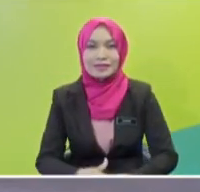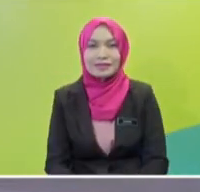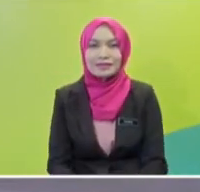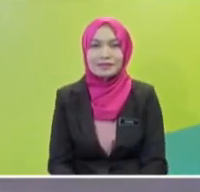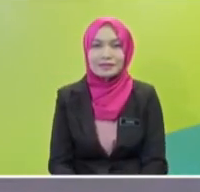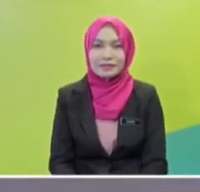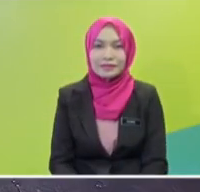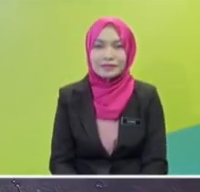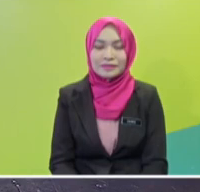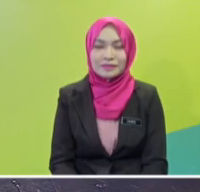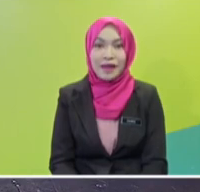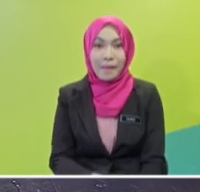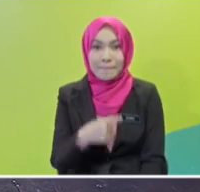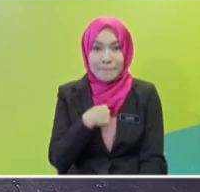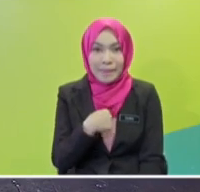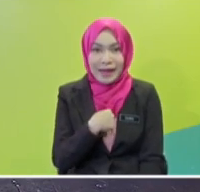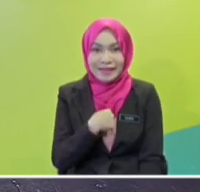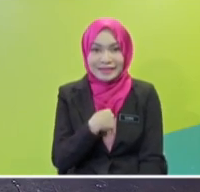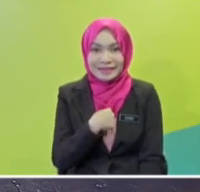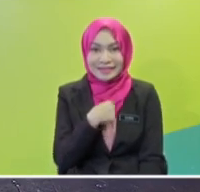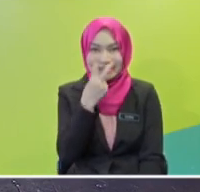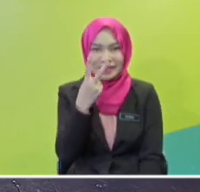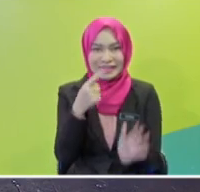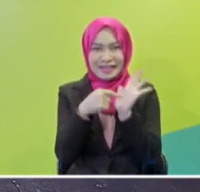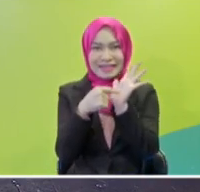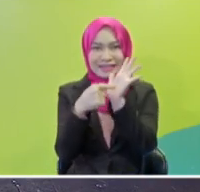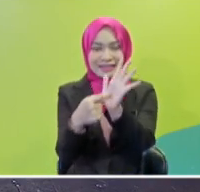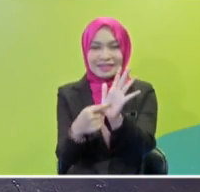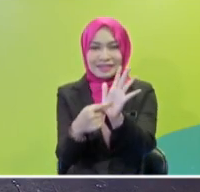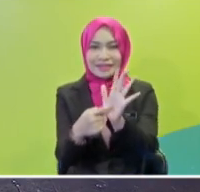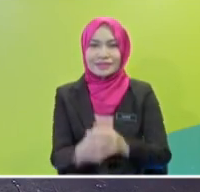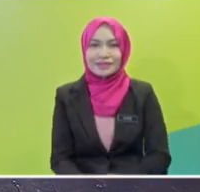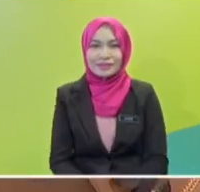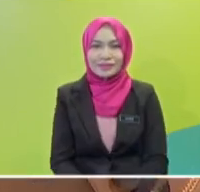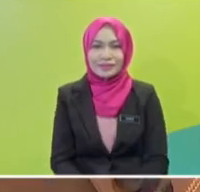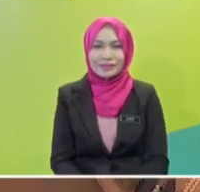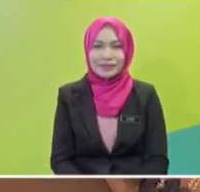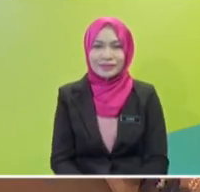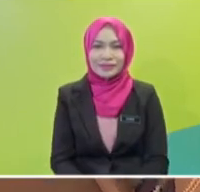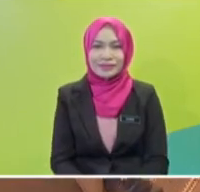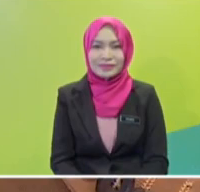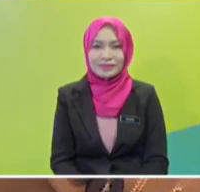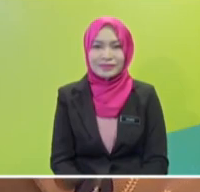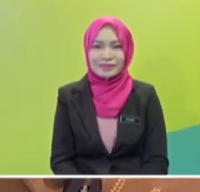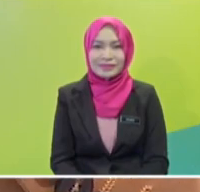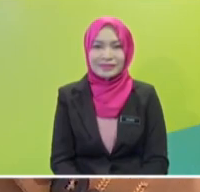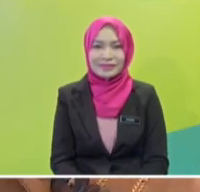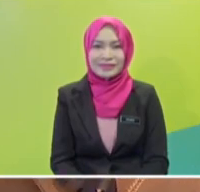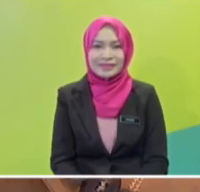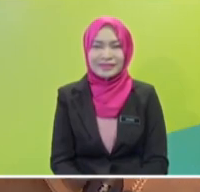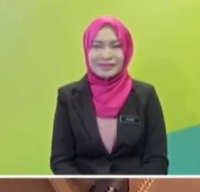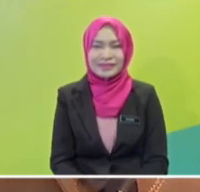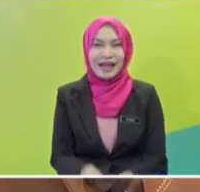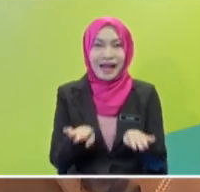Okay. Okay. So mine... looks like this. Wow, it's a ladybug dress.